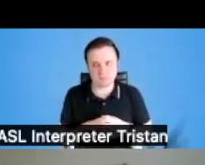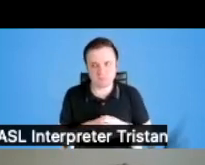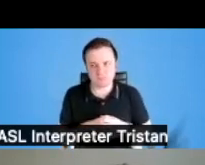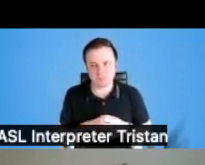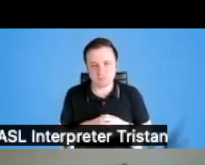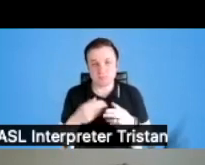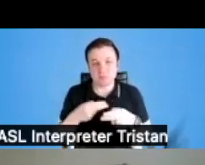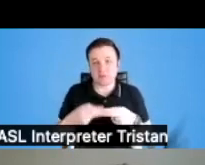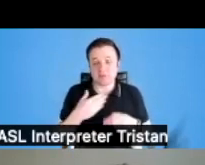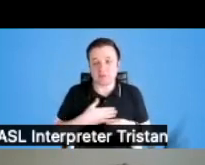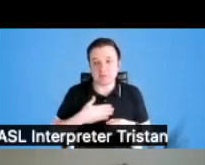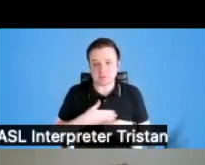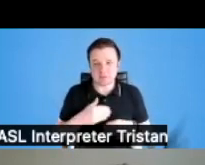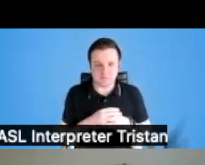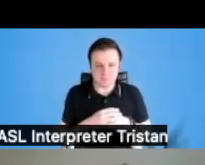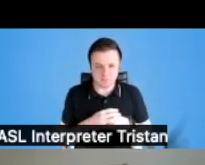Next slide, please.